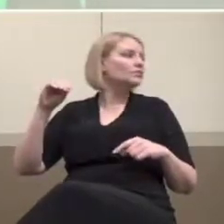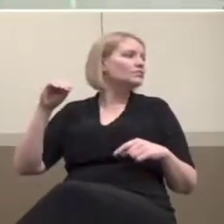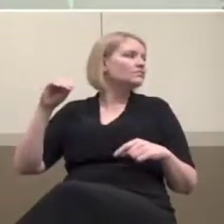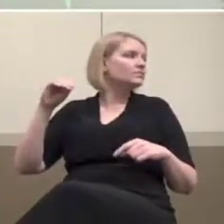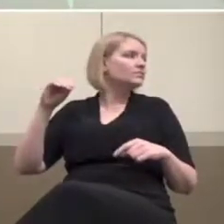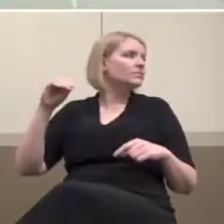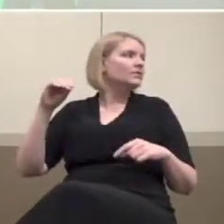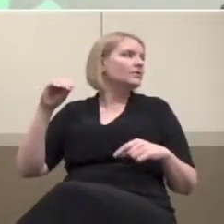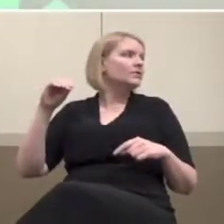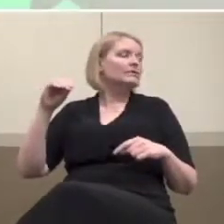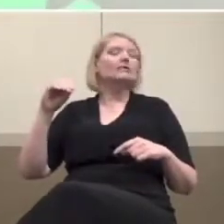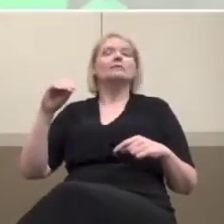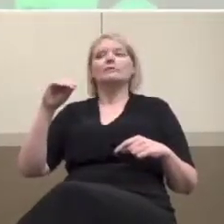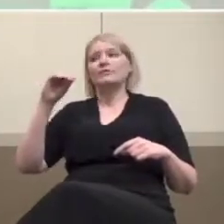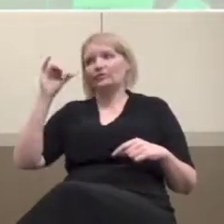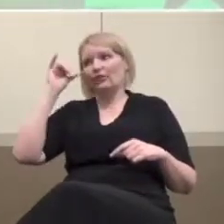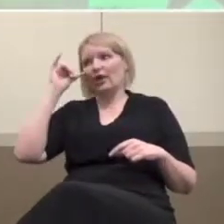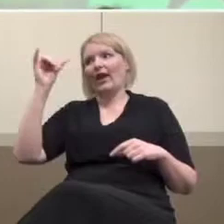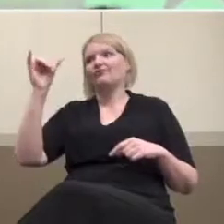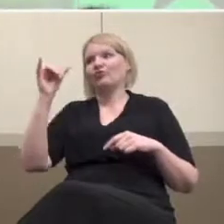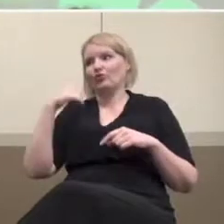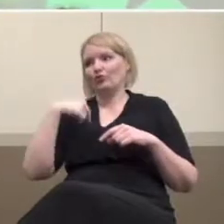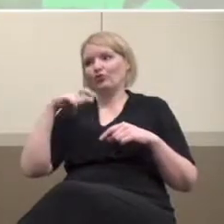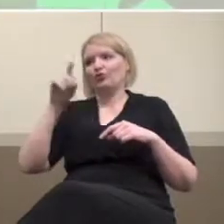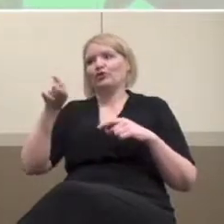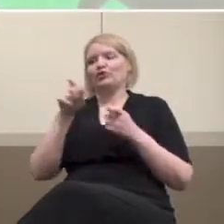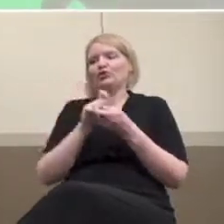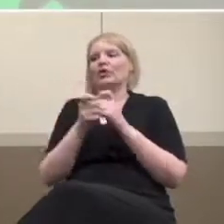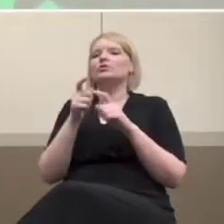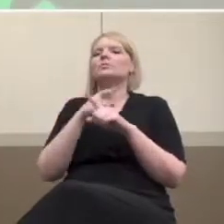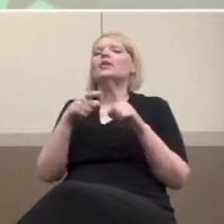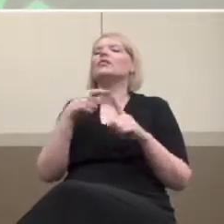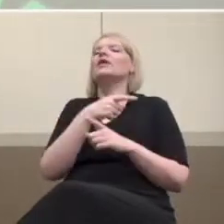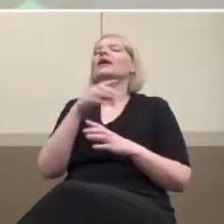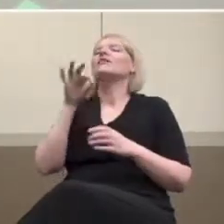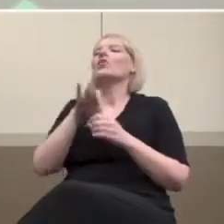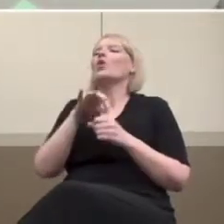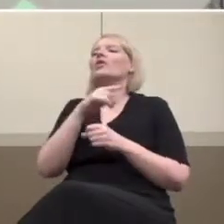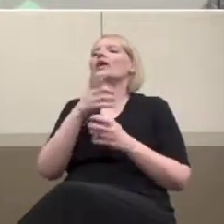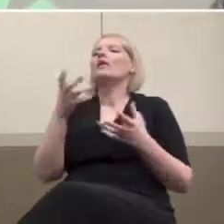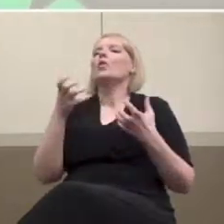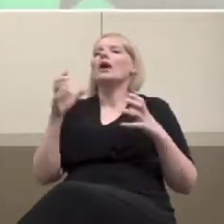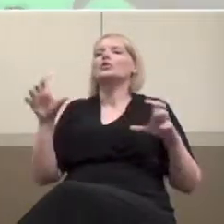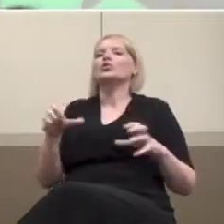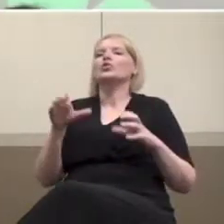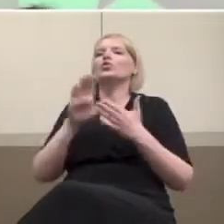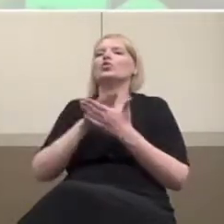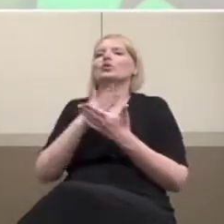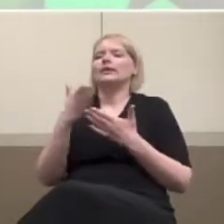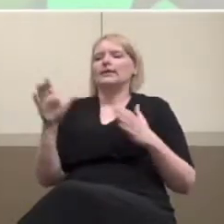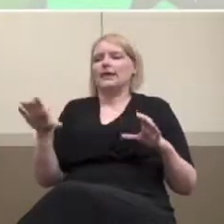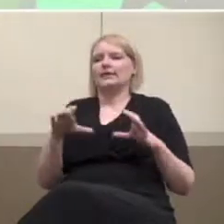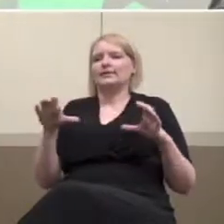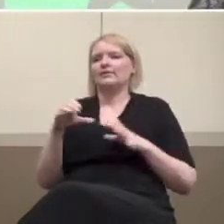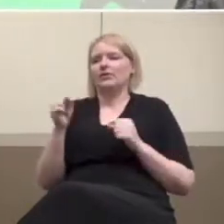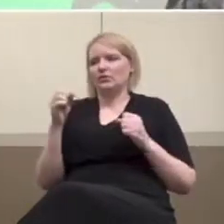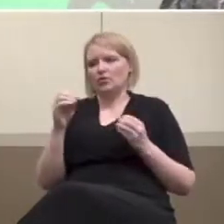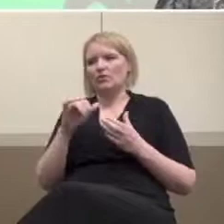bit. But once they get their bingo, they voted that they wanted to do a cooking activity. So that's what we'll do when they get their bingo.